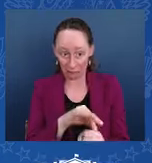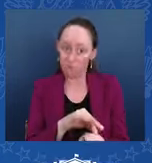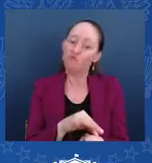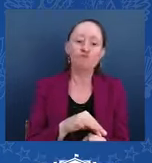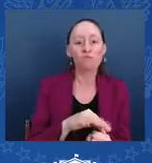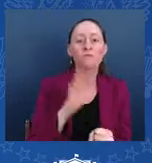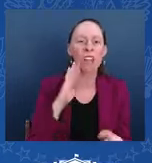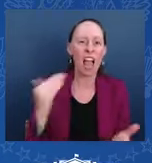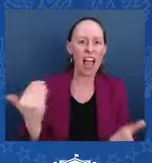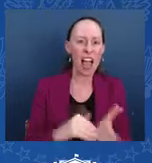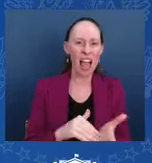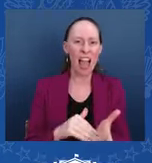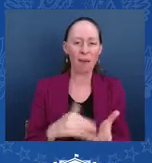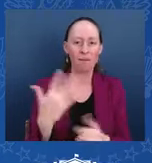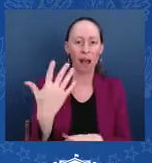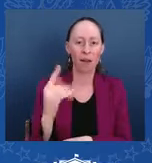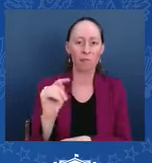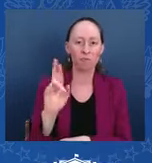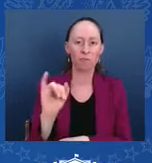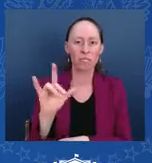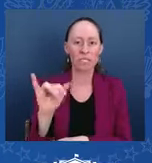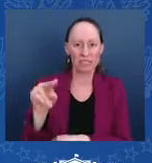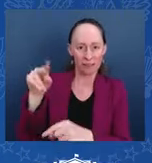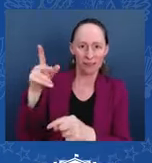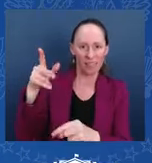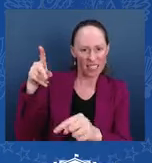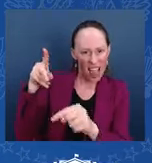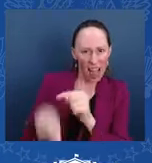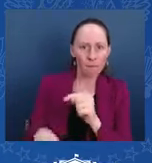wealthy. That's the tax cut he wants.